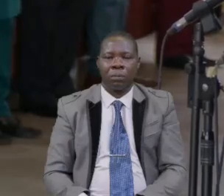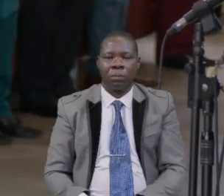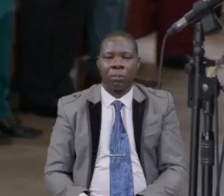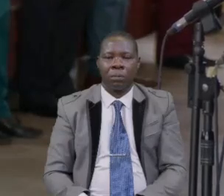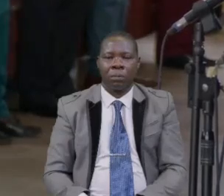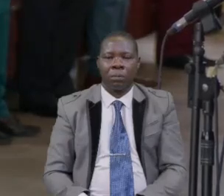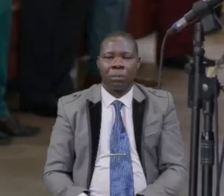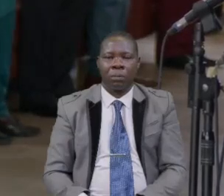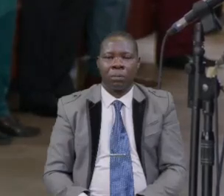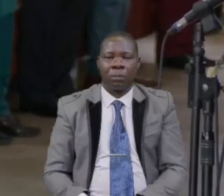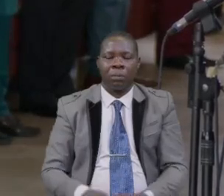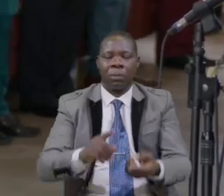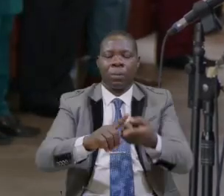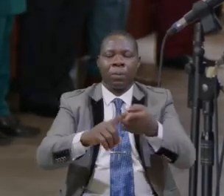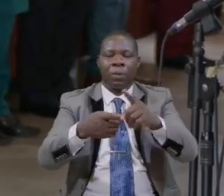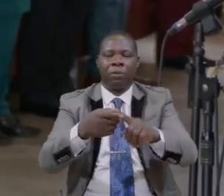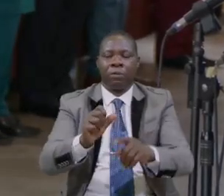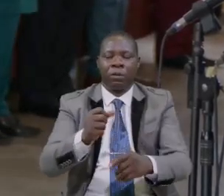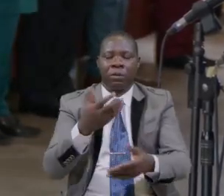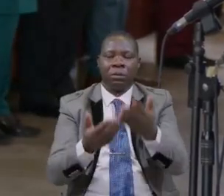Friends may forsake me,